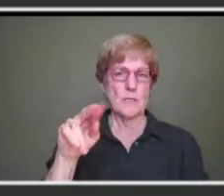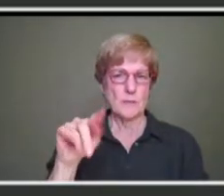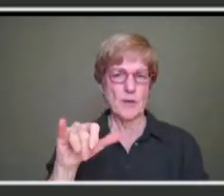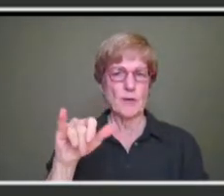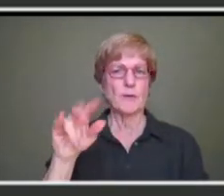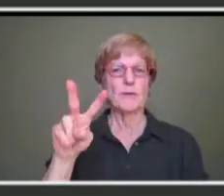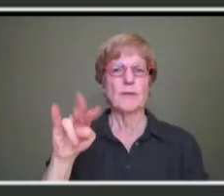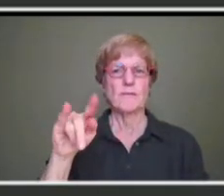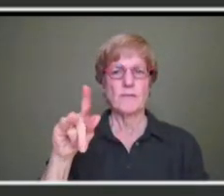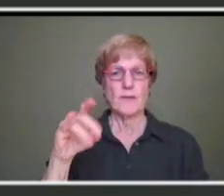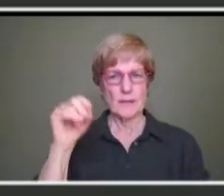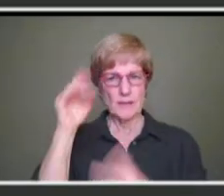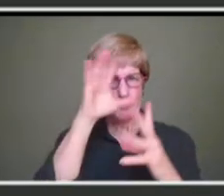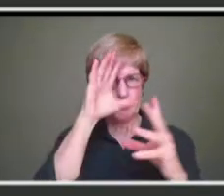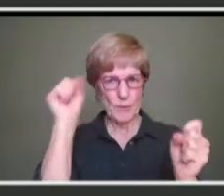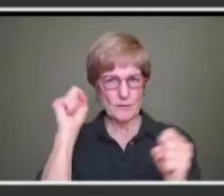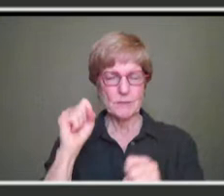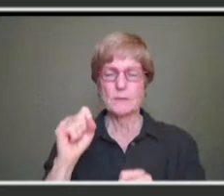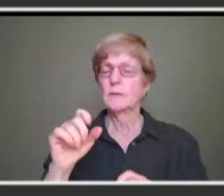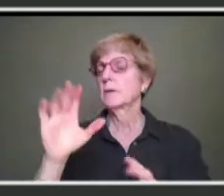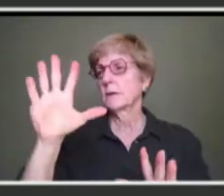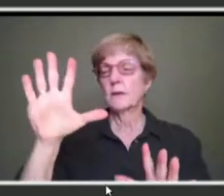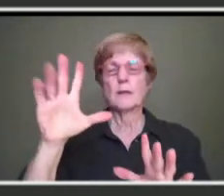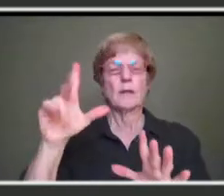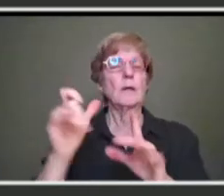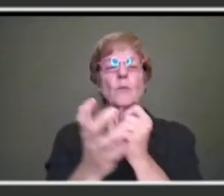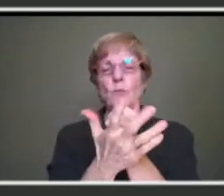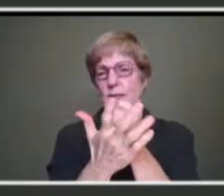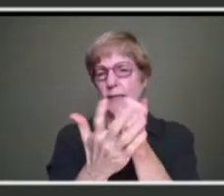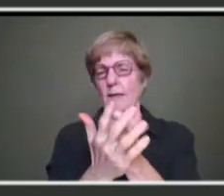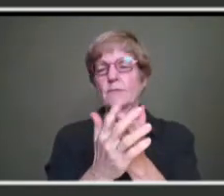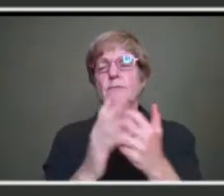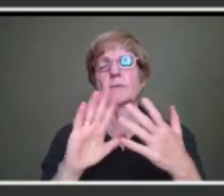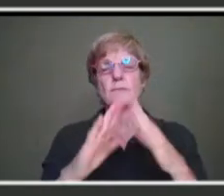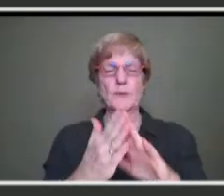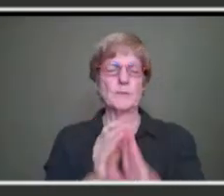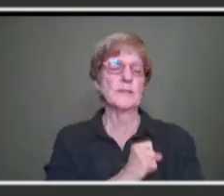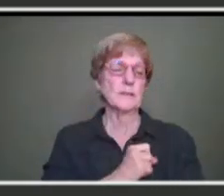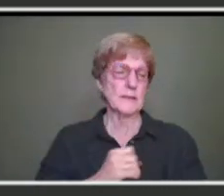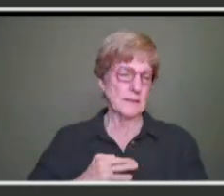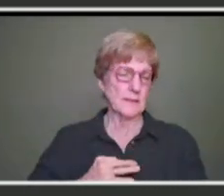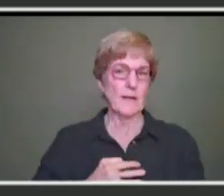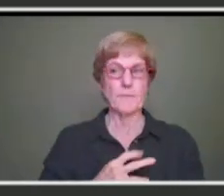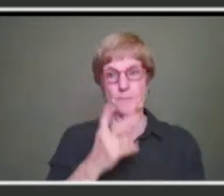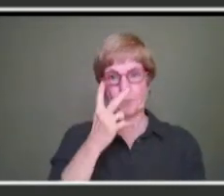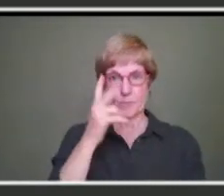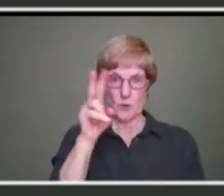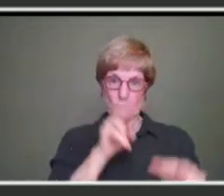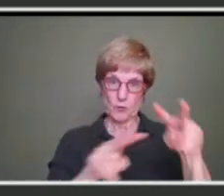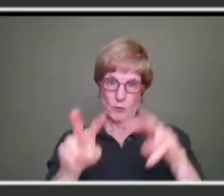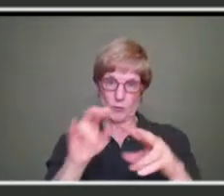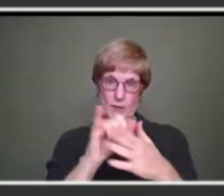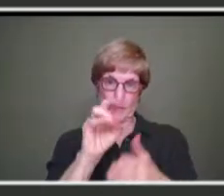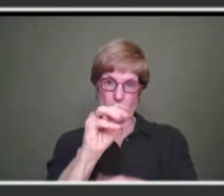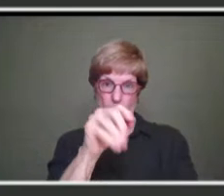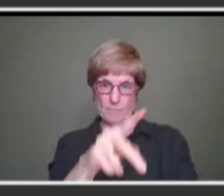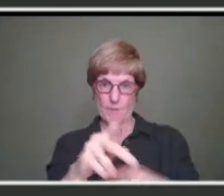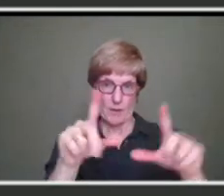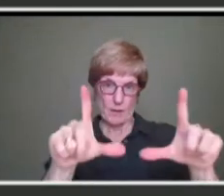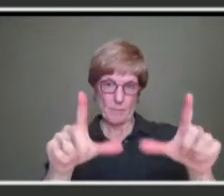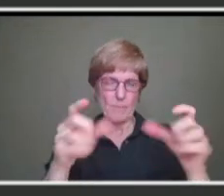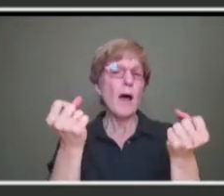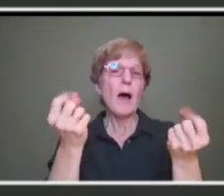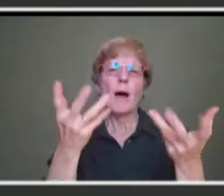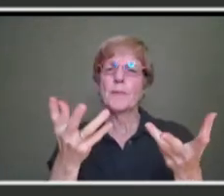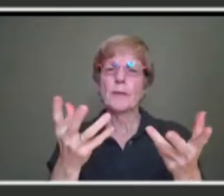I've we need some help from City staff so if you look at that I can't tell how many there are there's there's